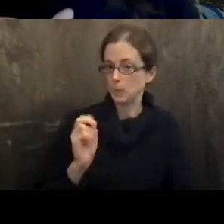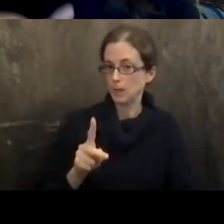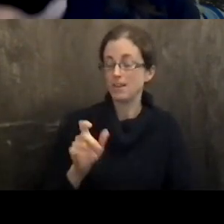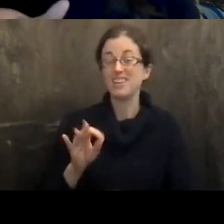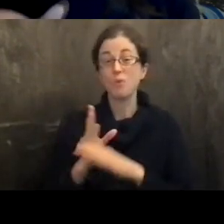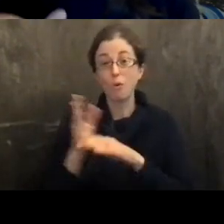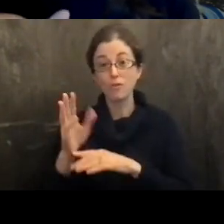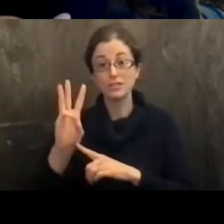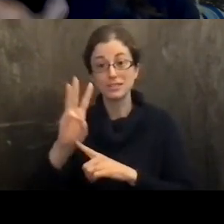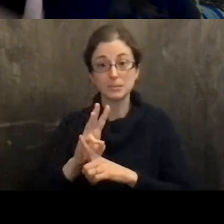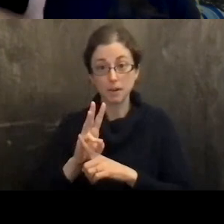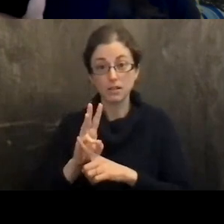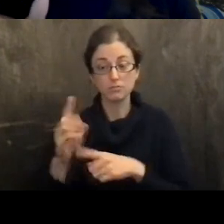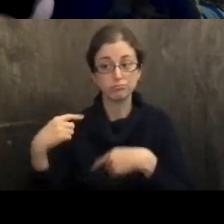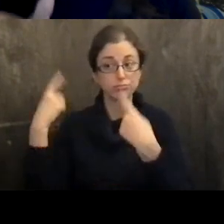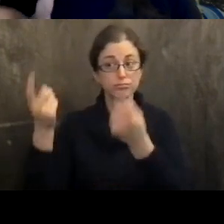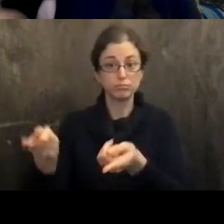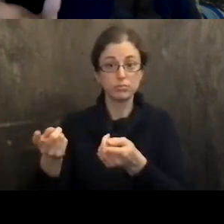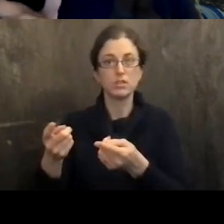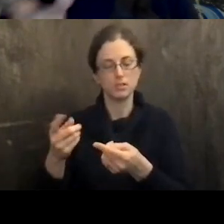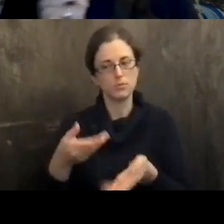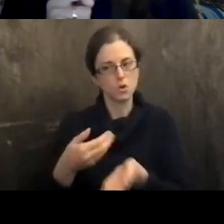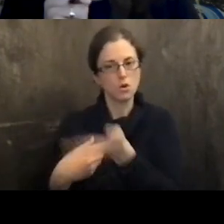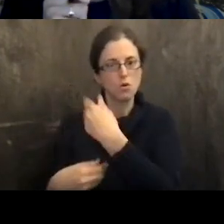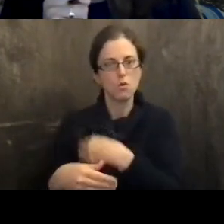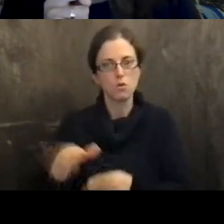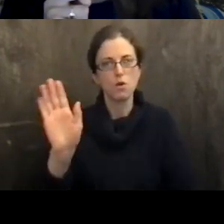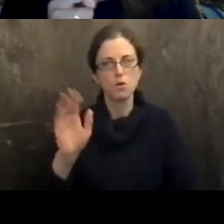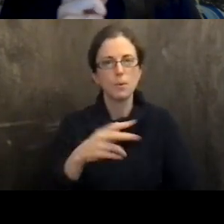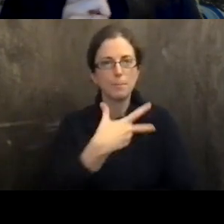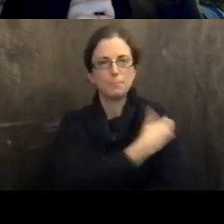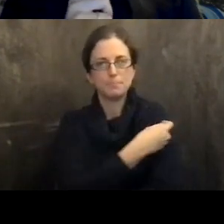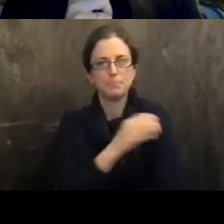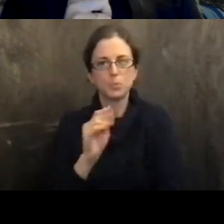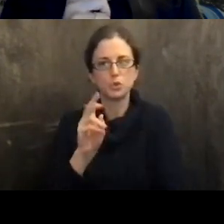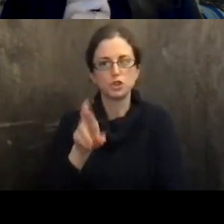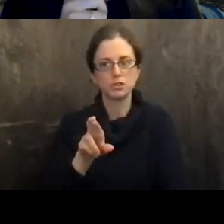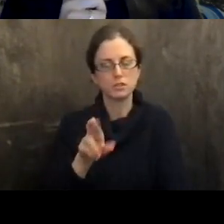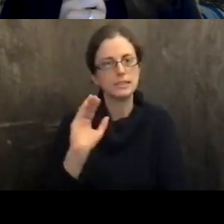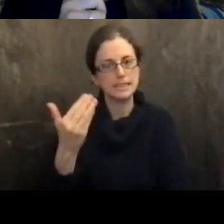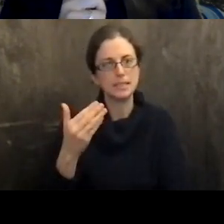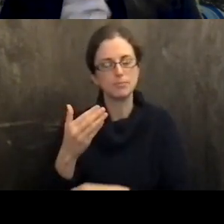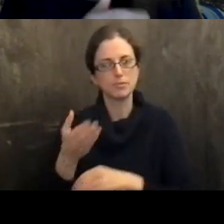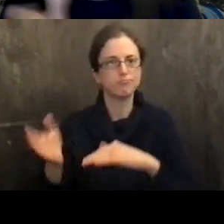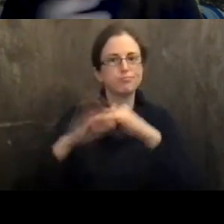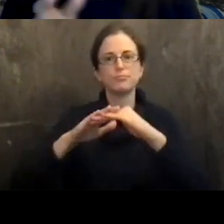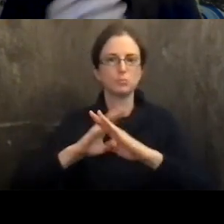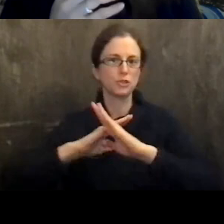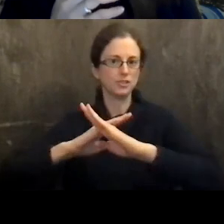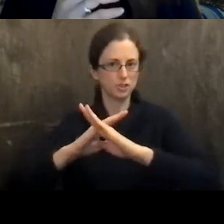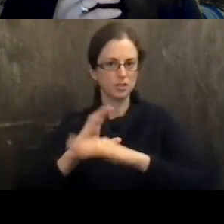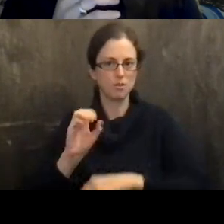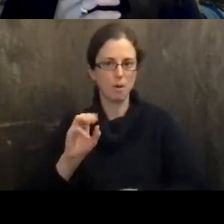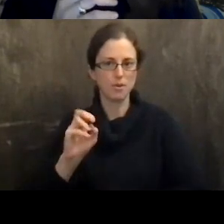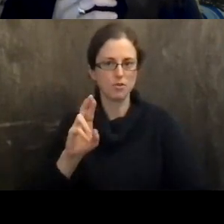6 months since your second dose, go get your booster, because that really seems to protect against Omicron. We don't know